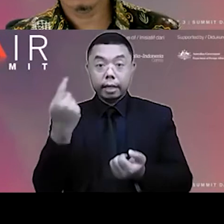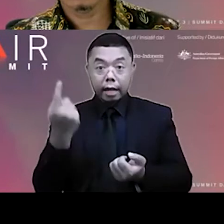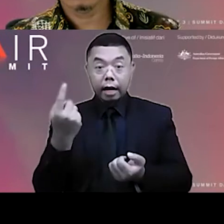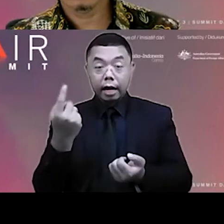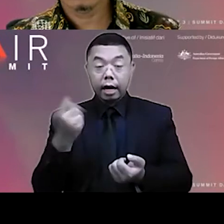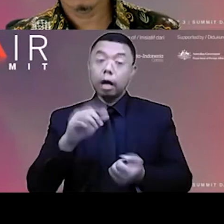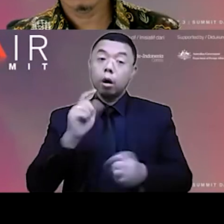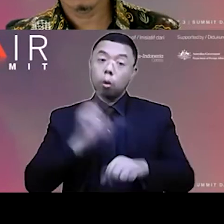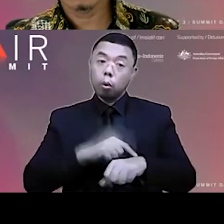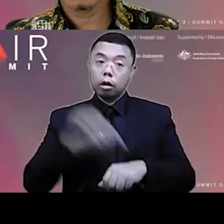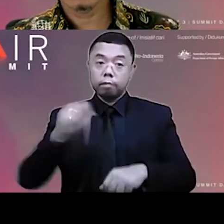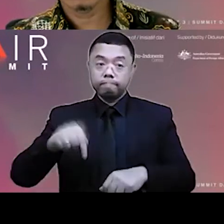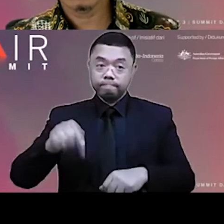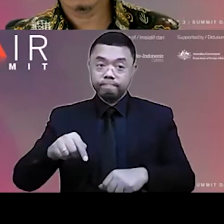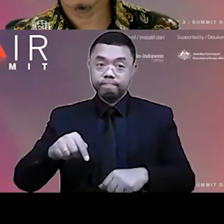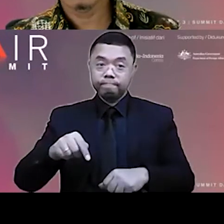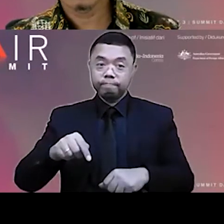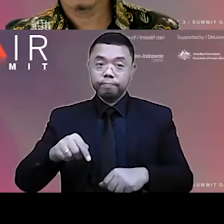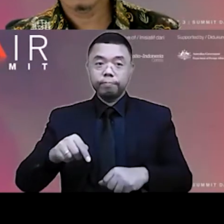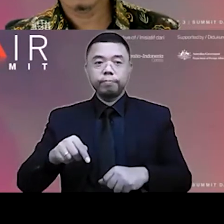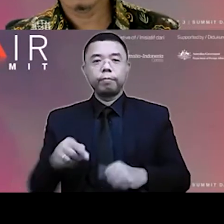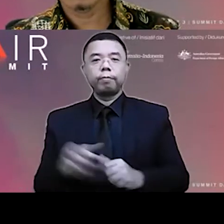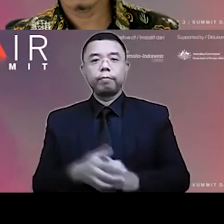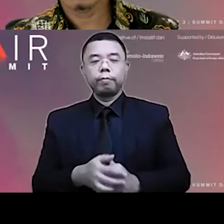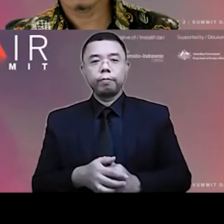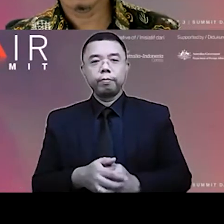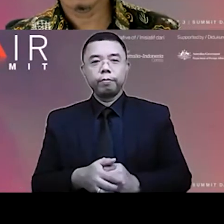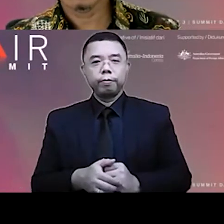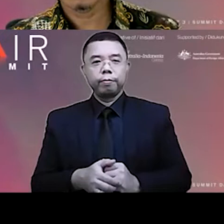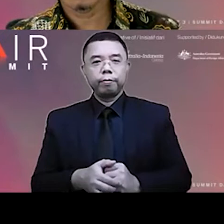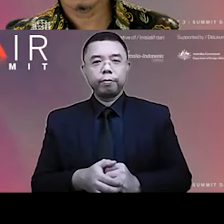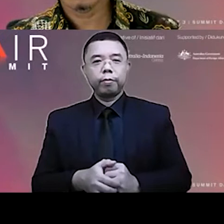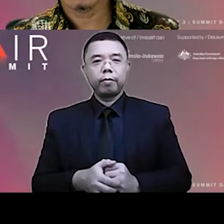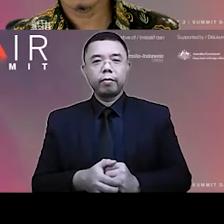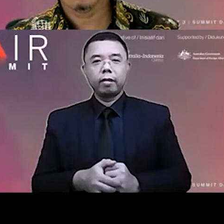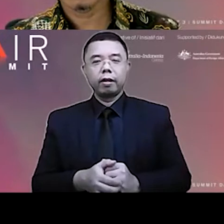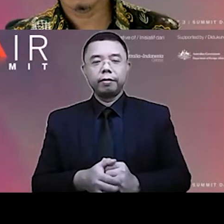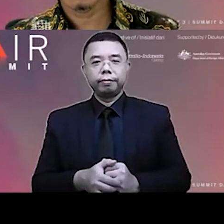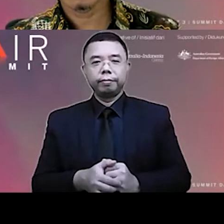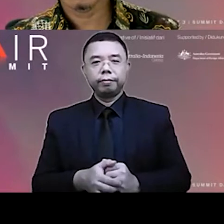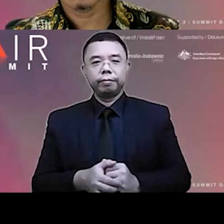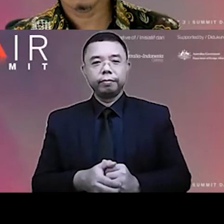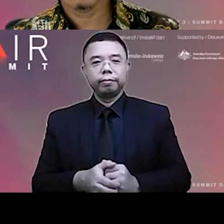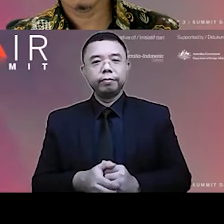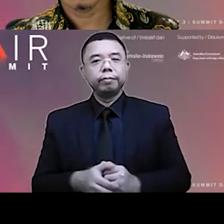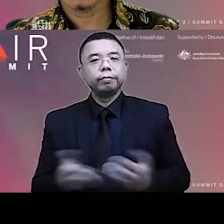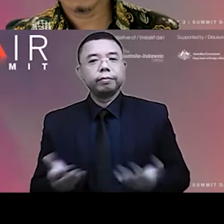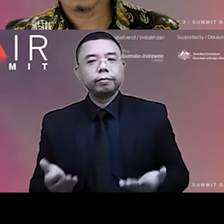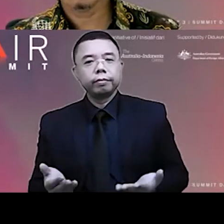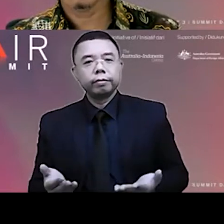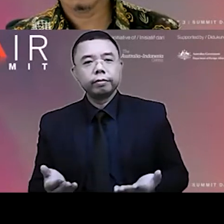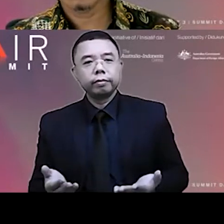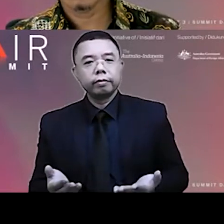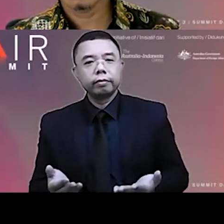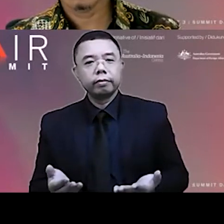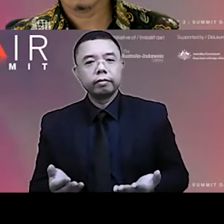seen and heard from the Ministry of Finance, do you think that what is happening is the kind of program that is needed to help